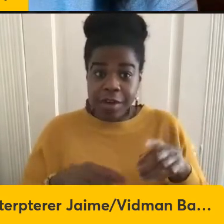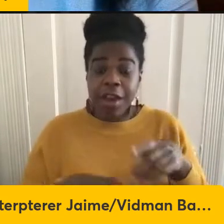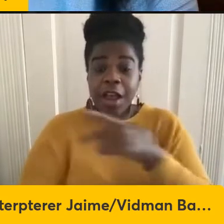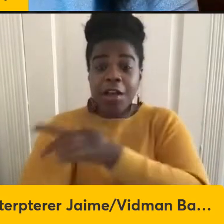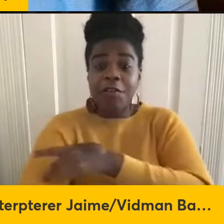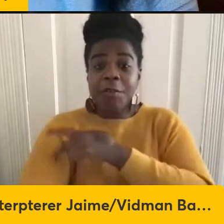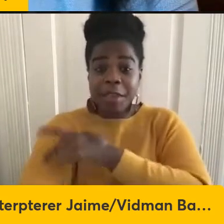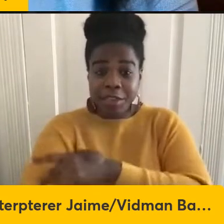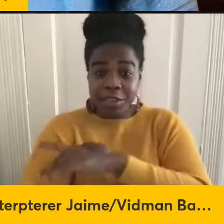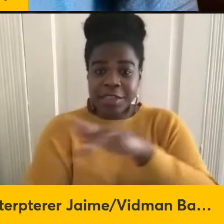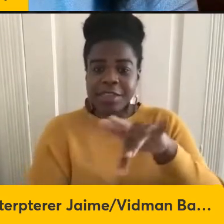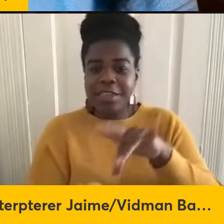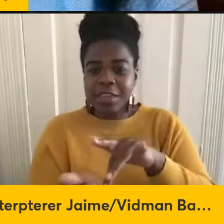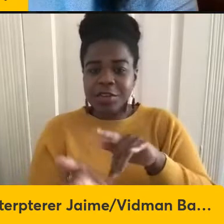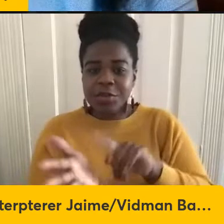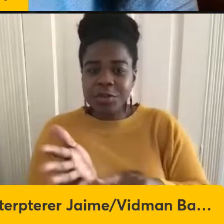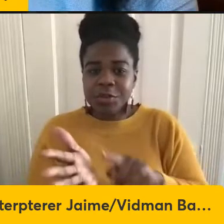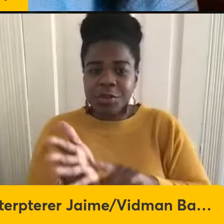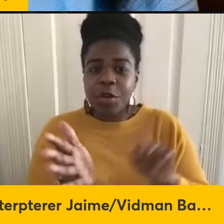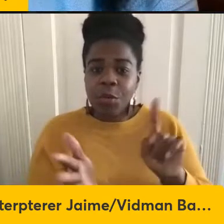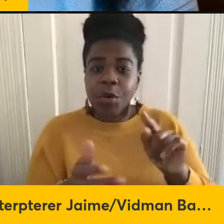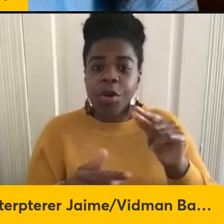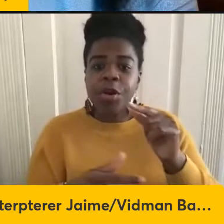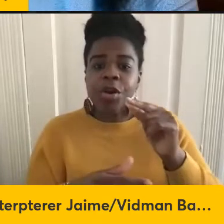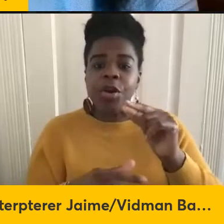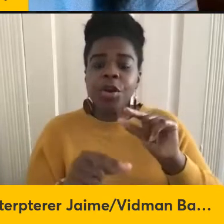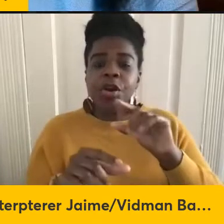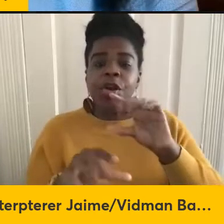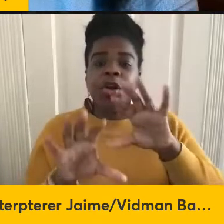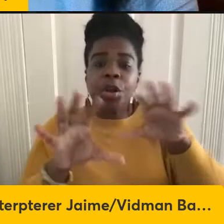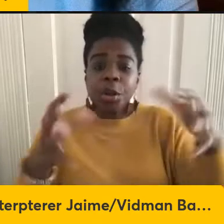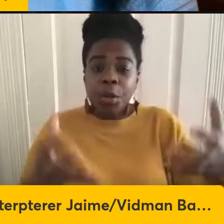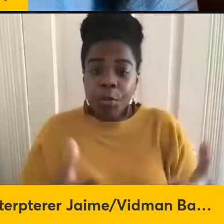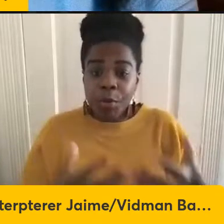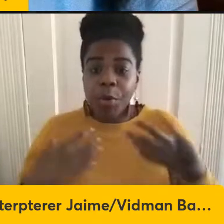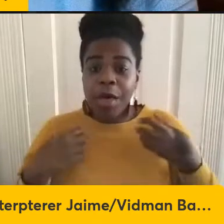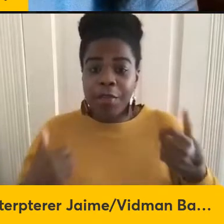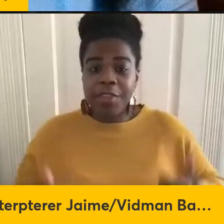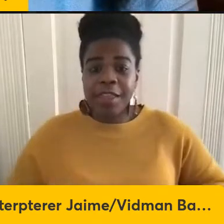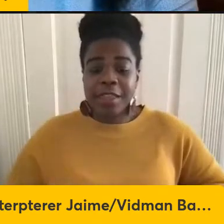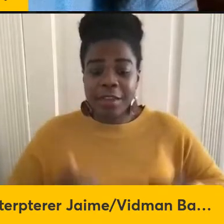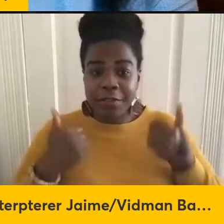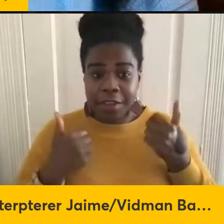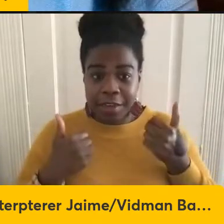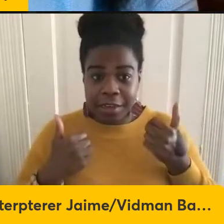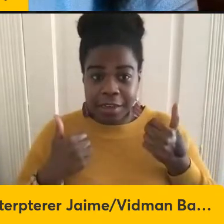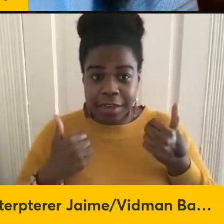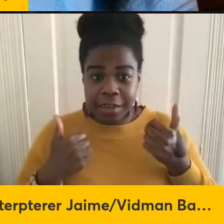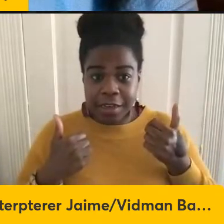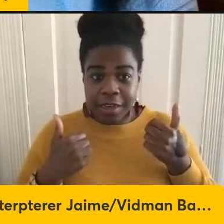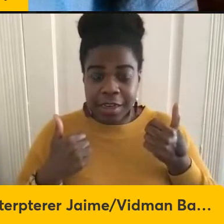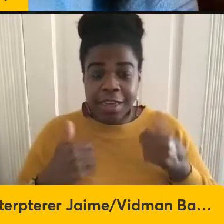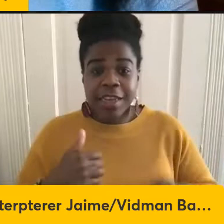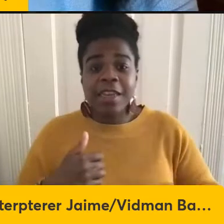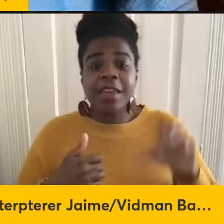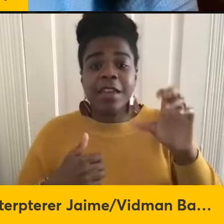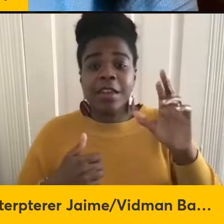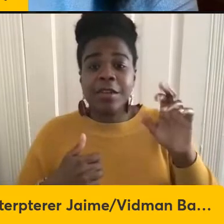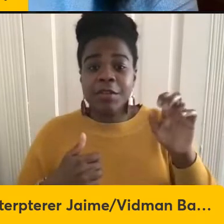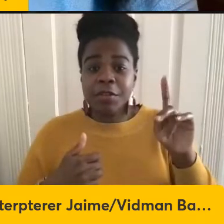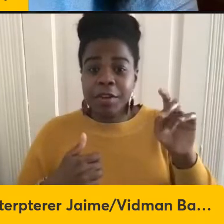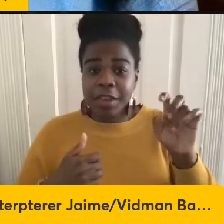Patient-Centered Research at the Global Healthy Living Foundation, Creaky Joints, and co-principal investigator